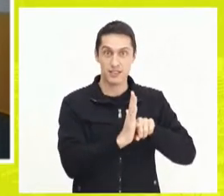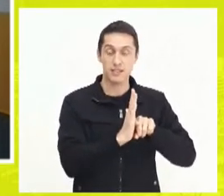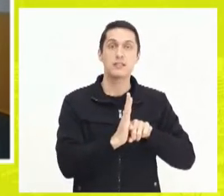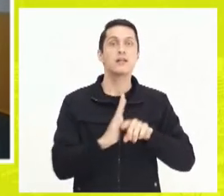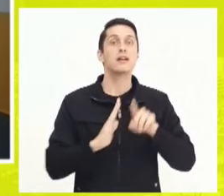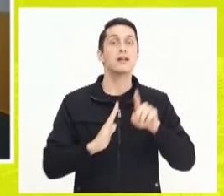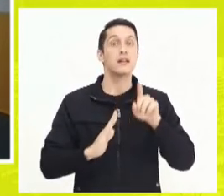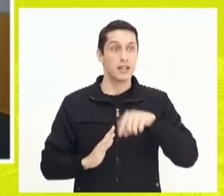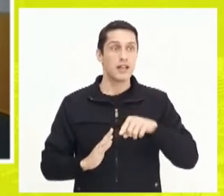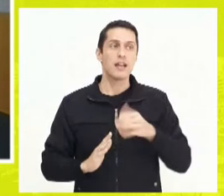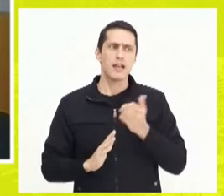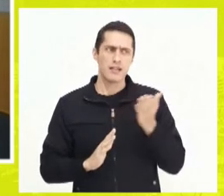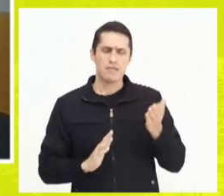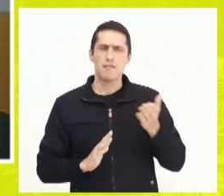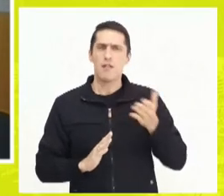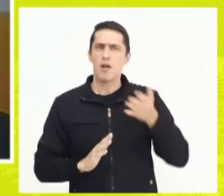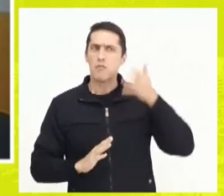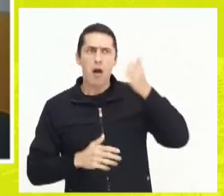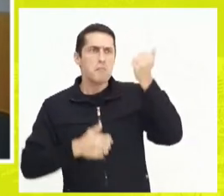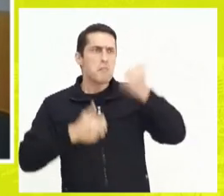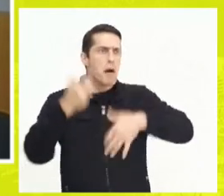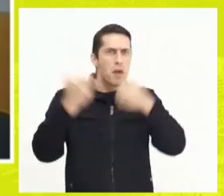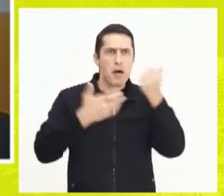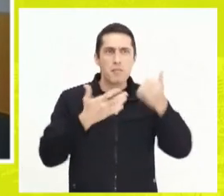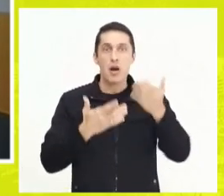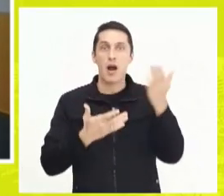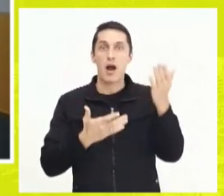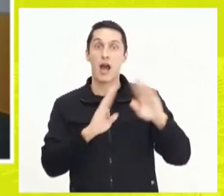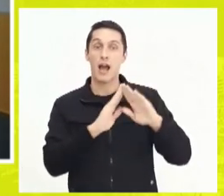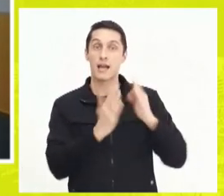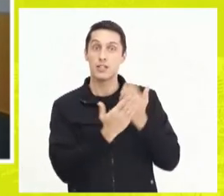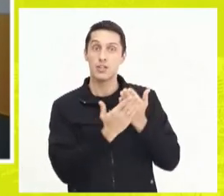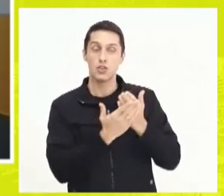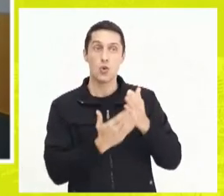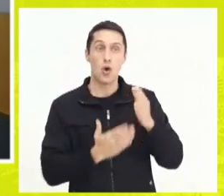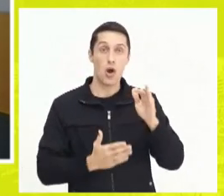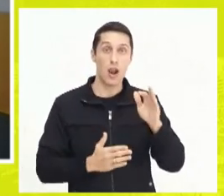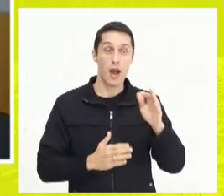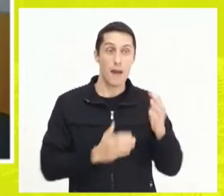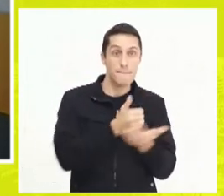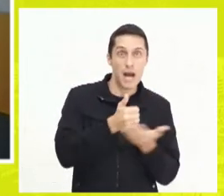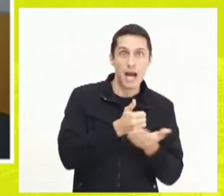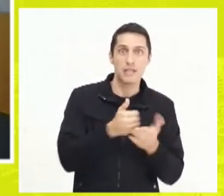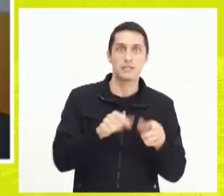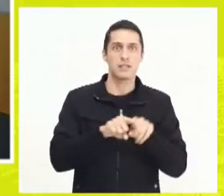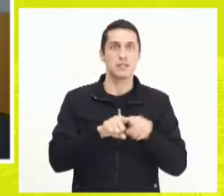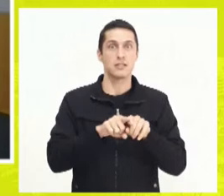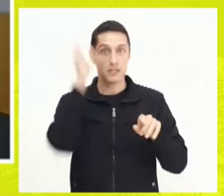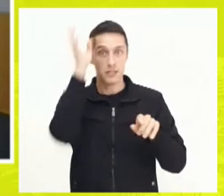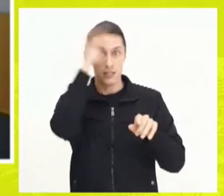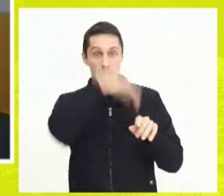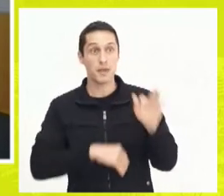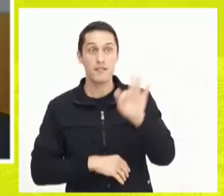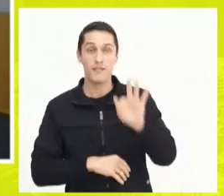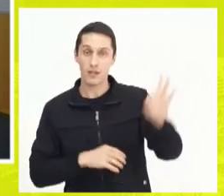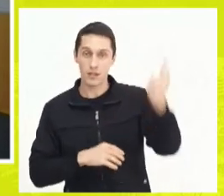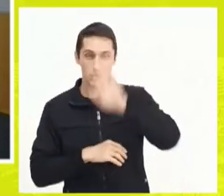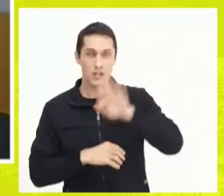three researchers that are actually taking this a subject